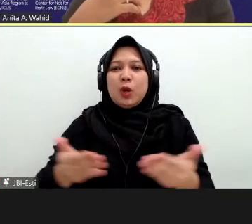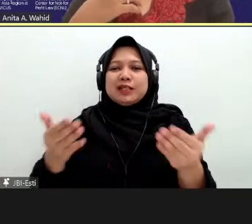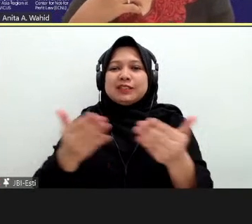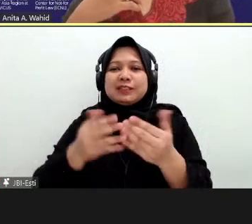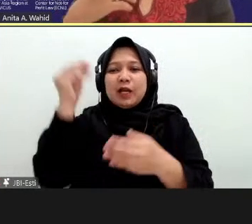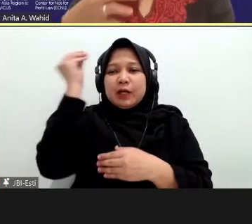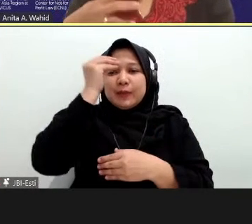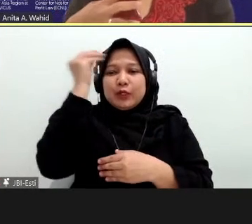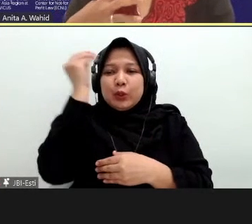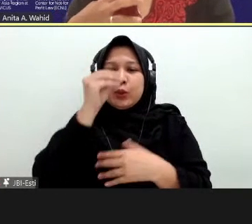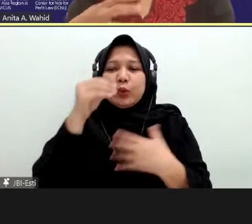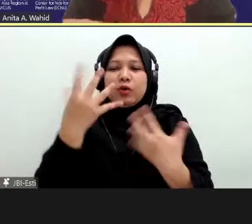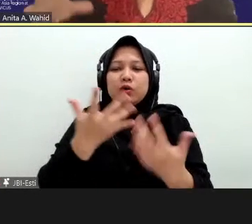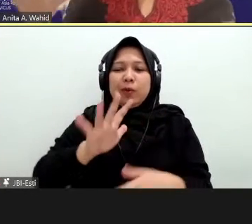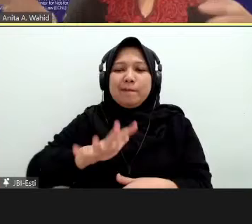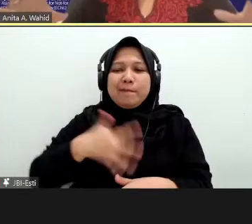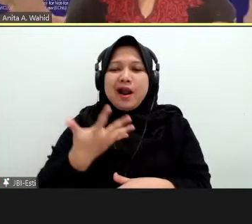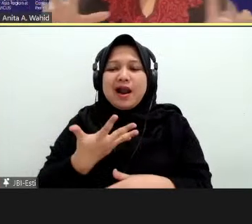the society.